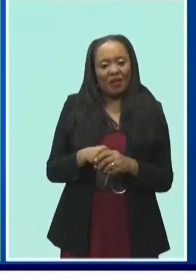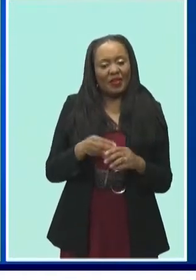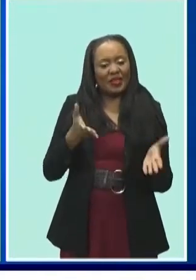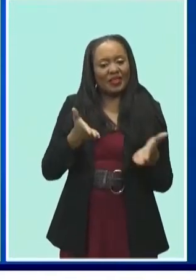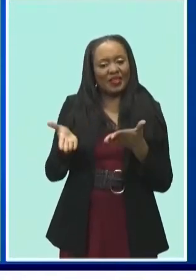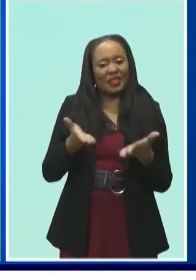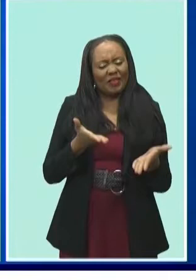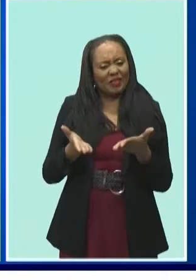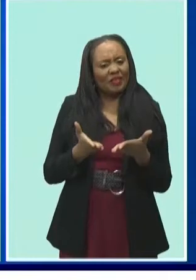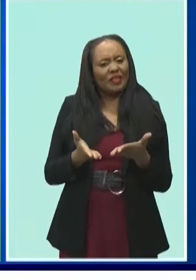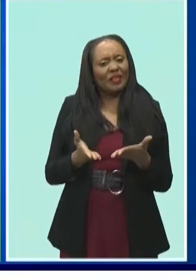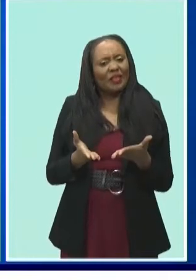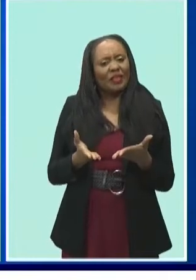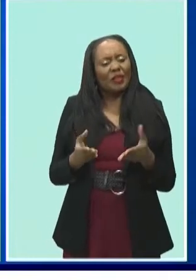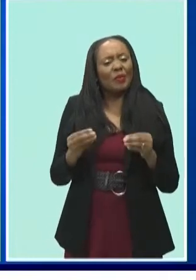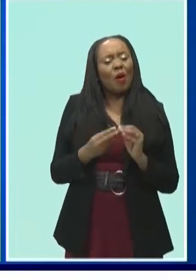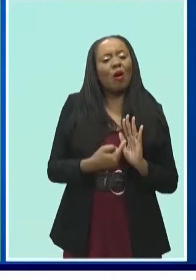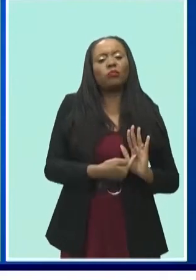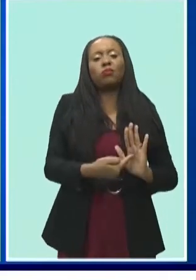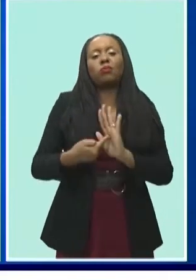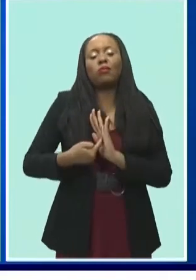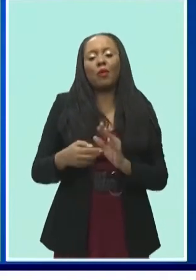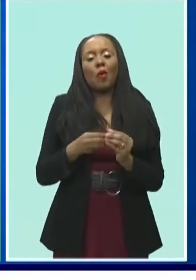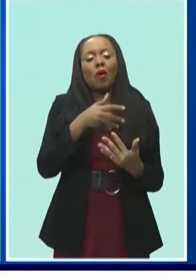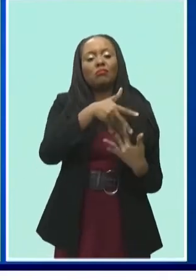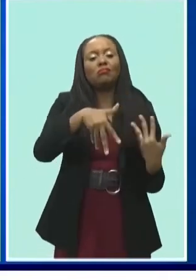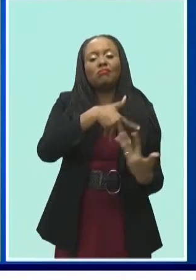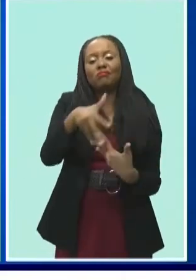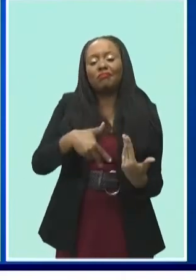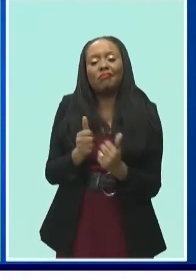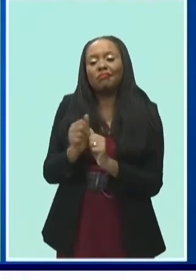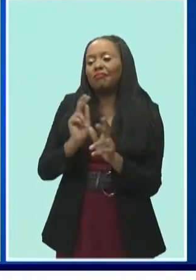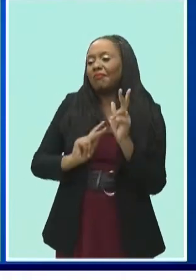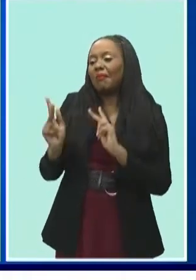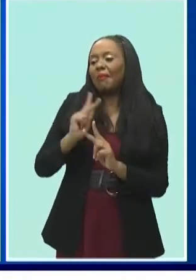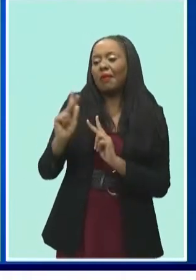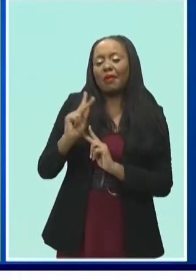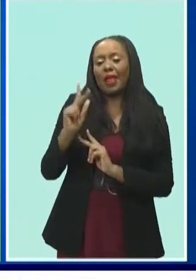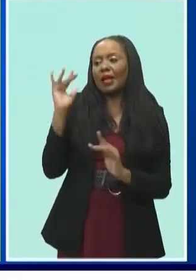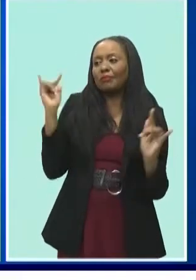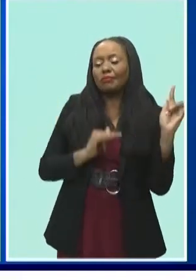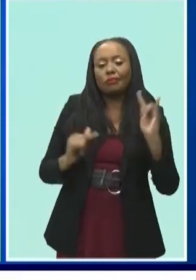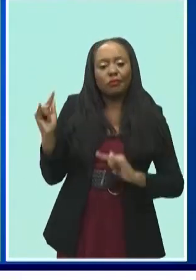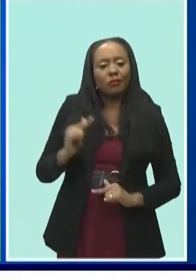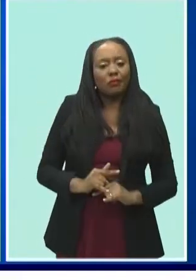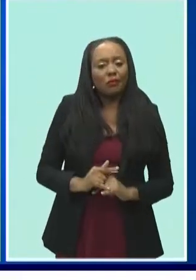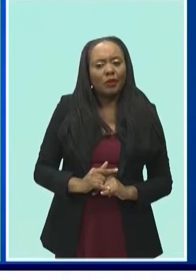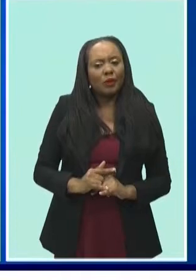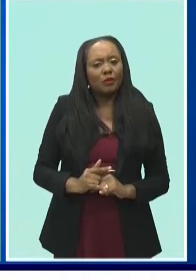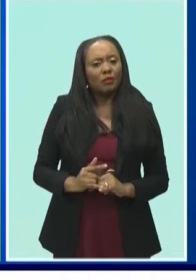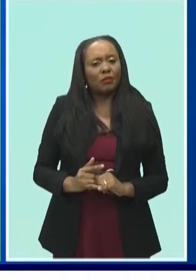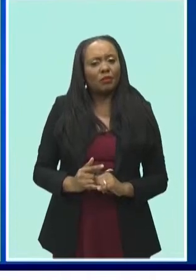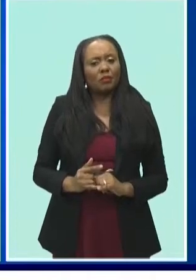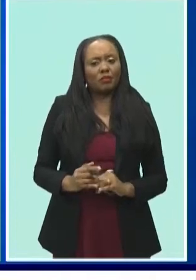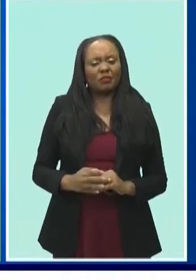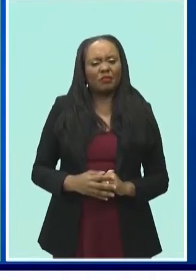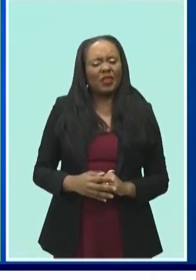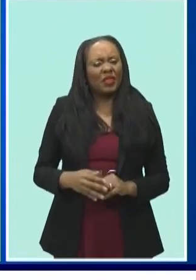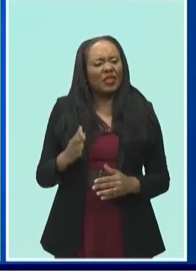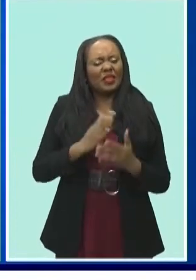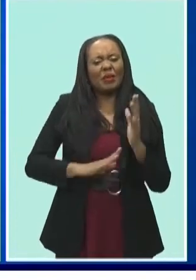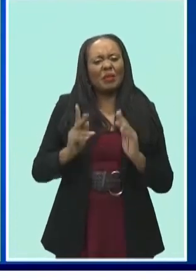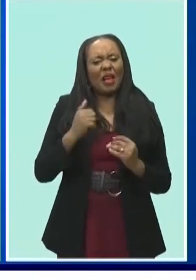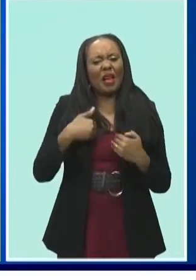often have more interaction with persons from outside of Barbados than those who are titled or